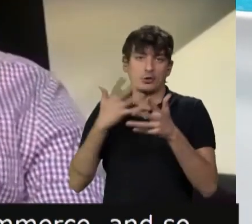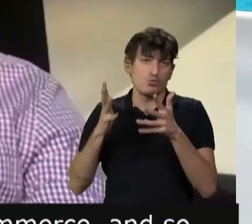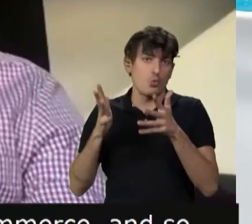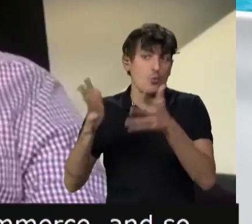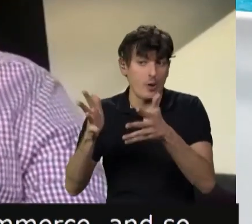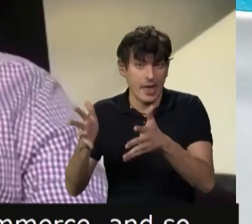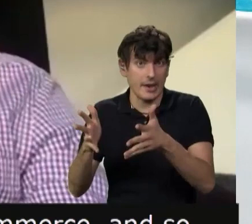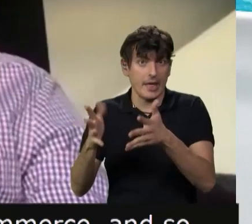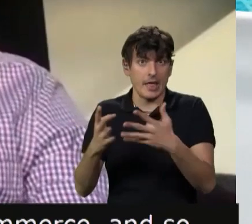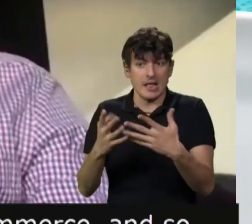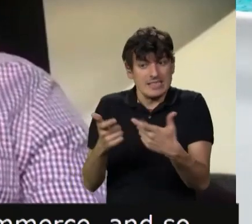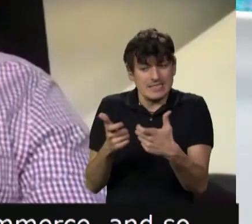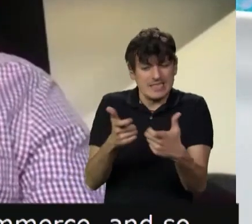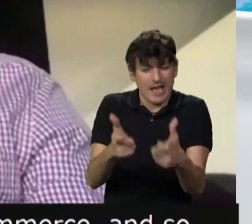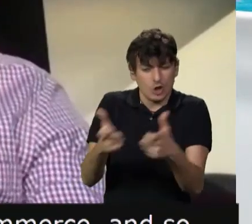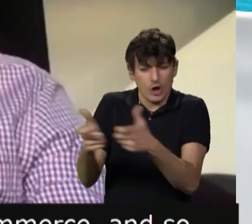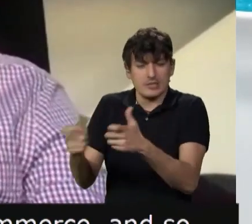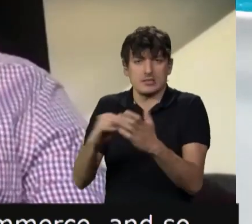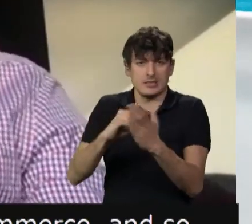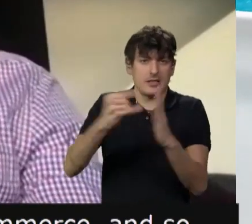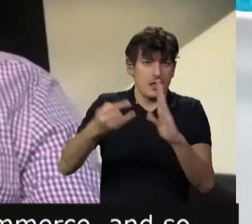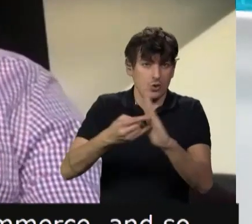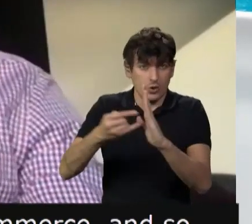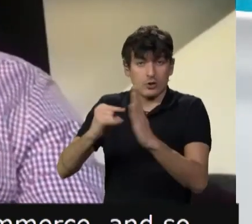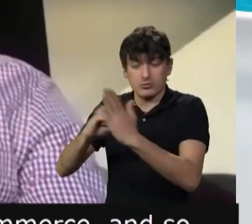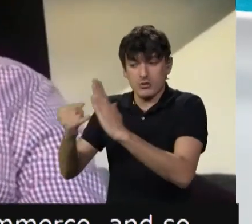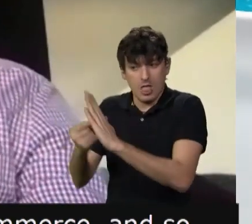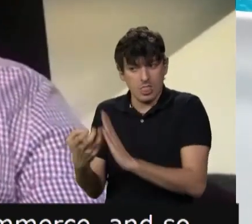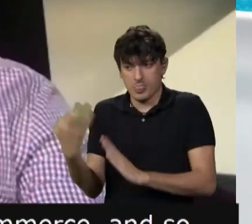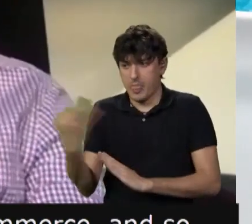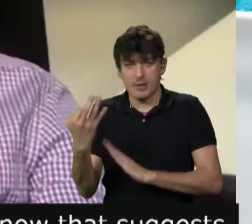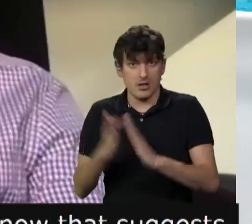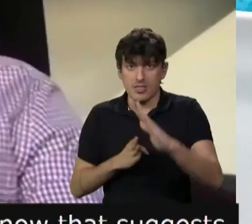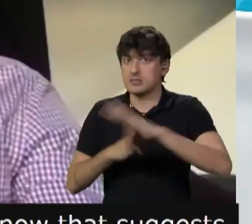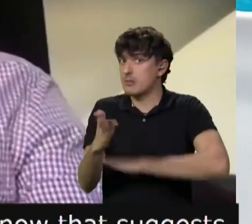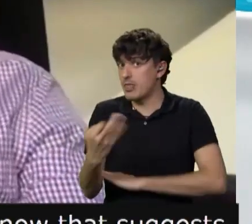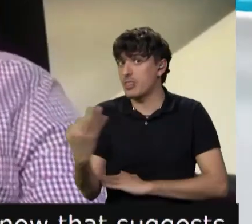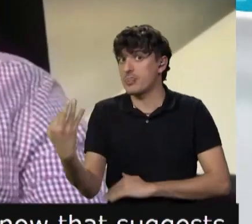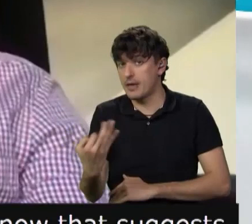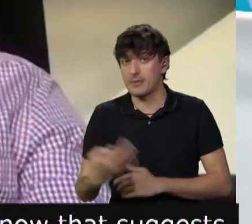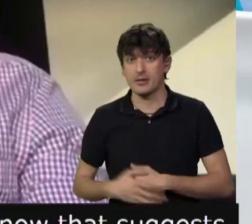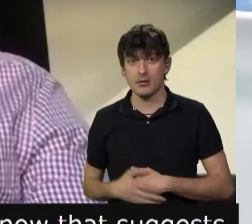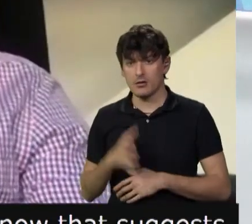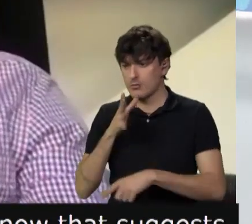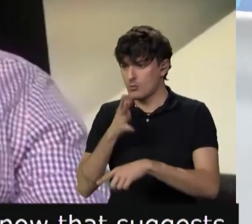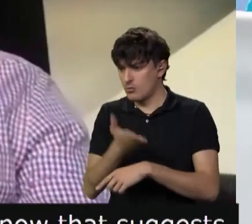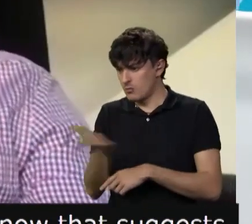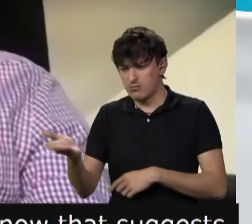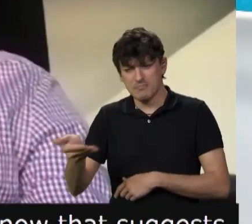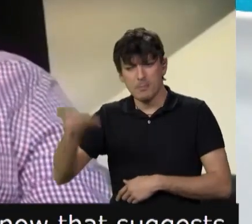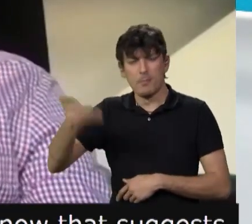that suggests that certain technological sectors have to be accessible because